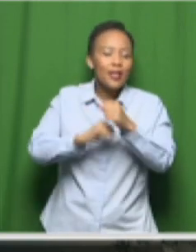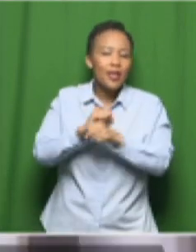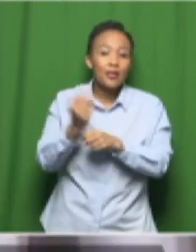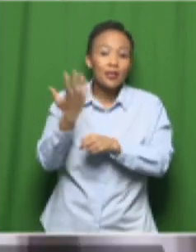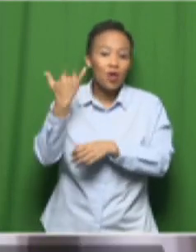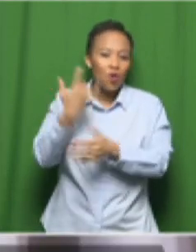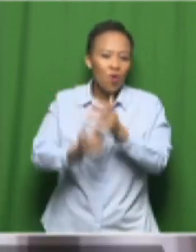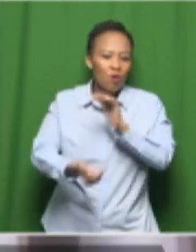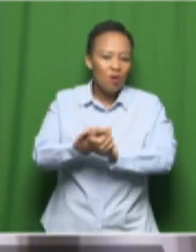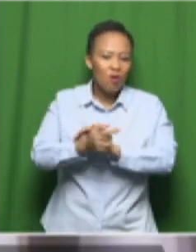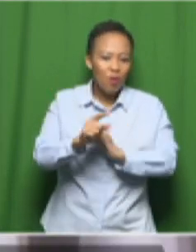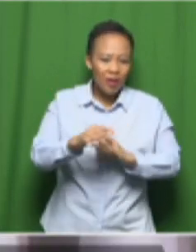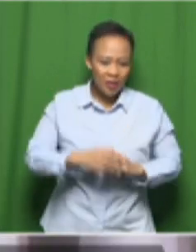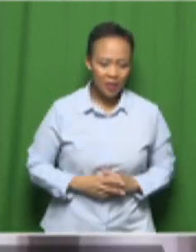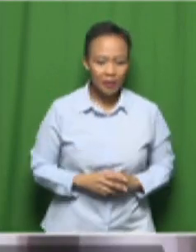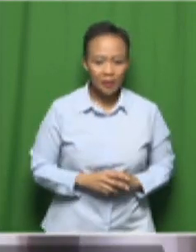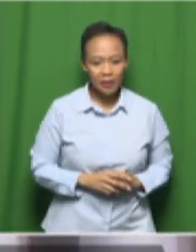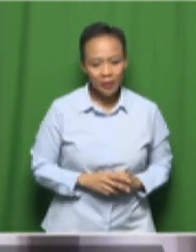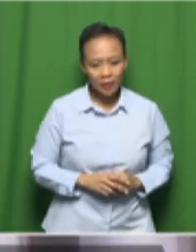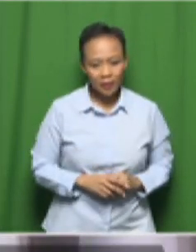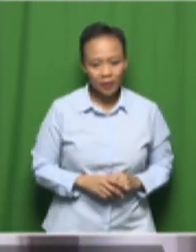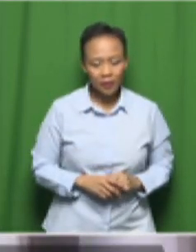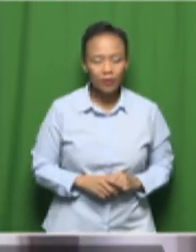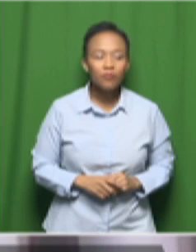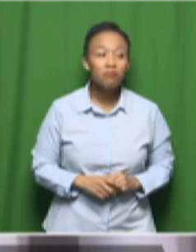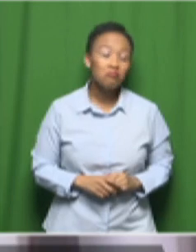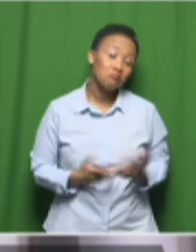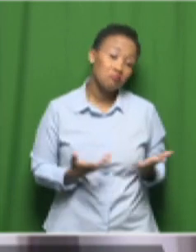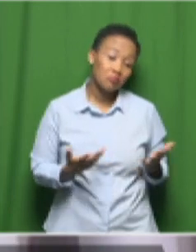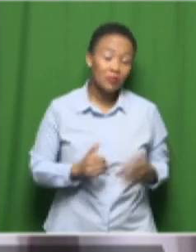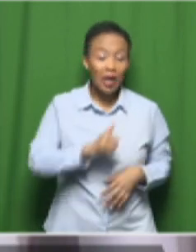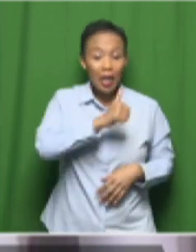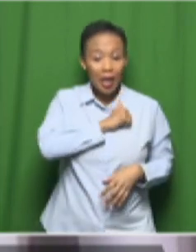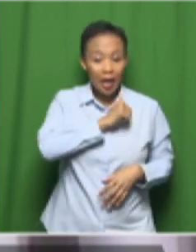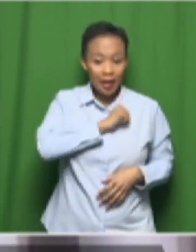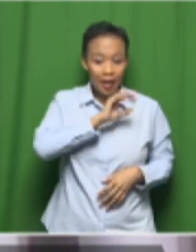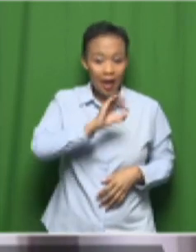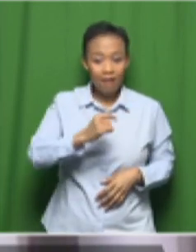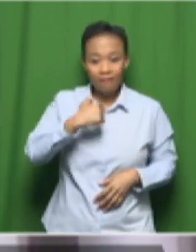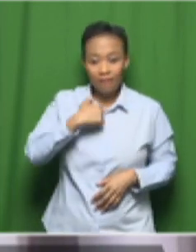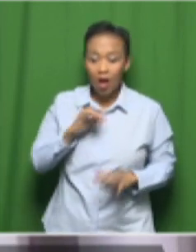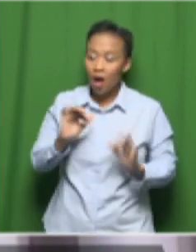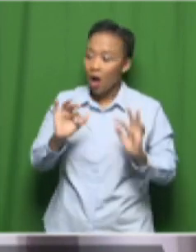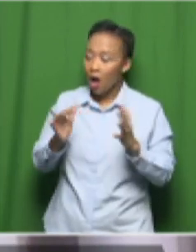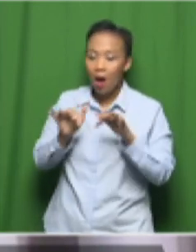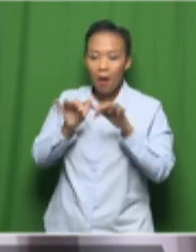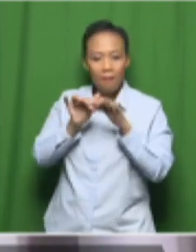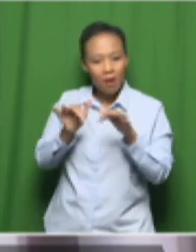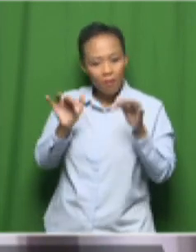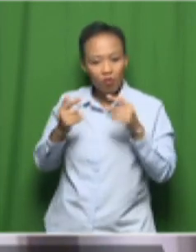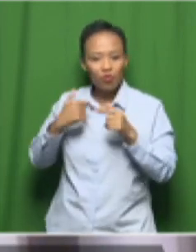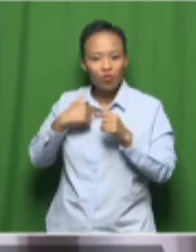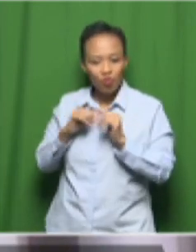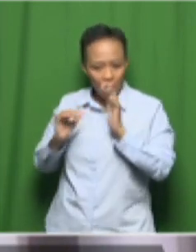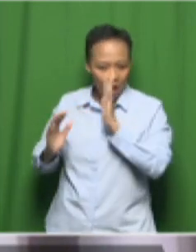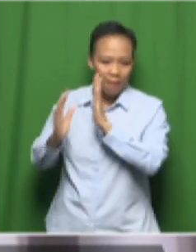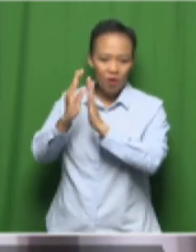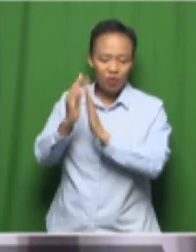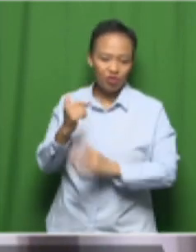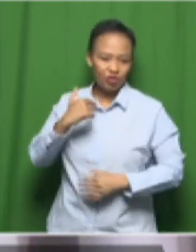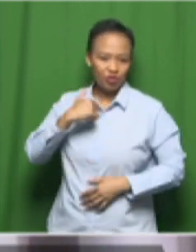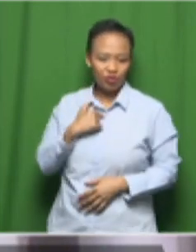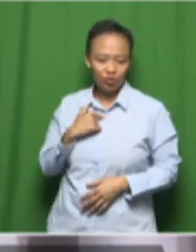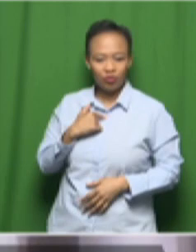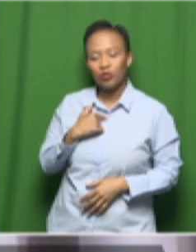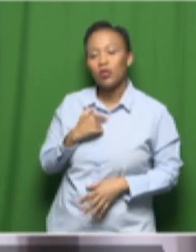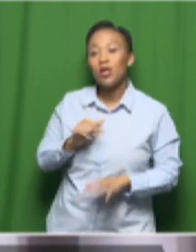Look, I've been really lucky to have people approach me through my podcast. Many people surrounding this case have